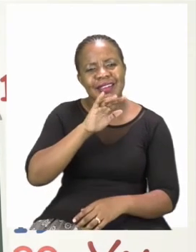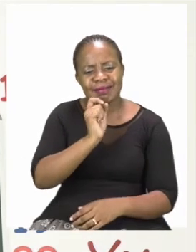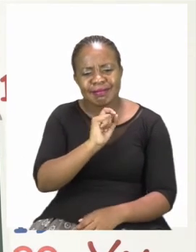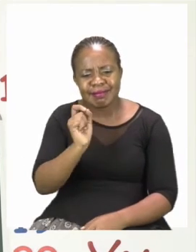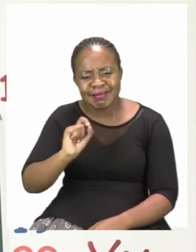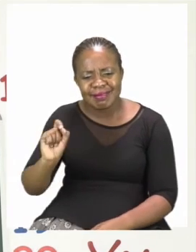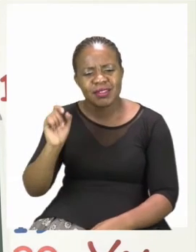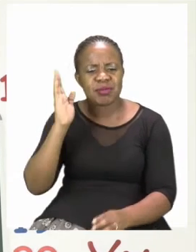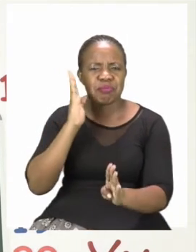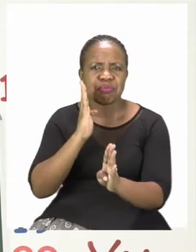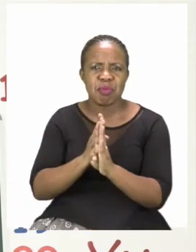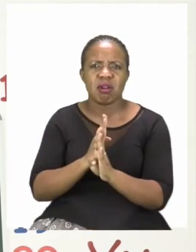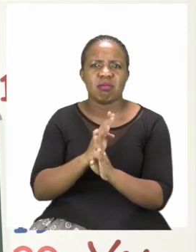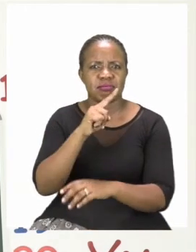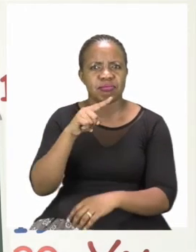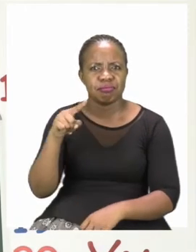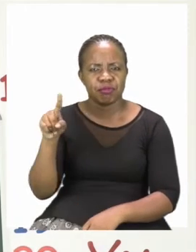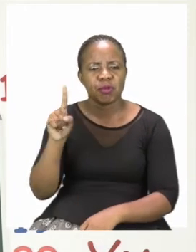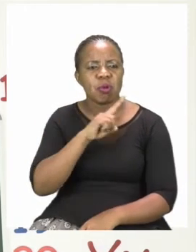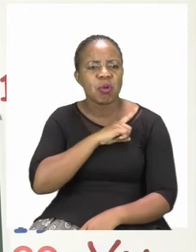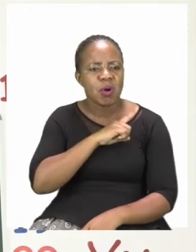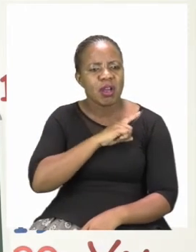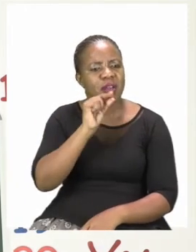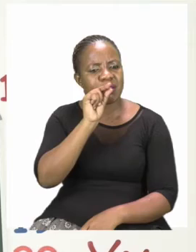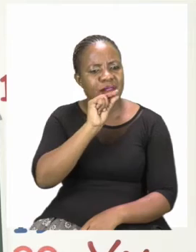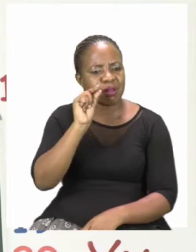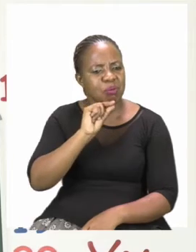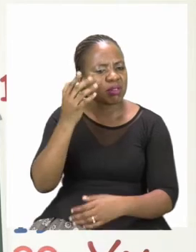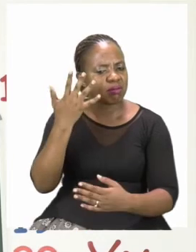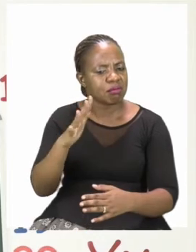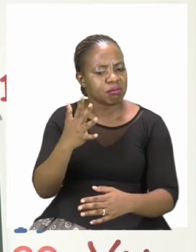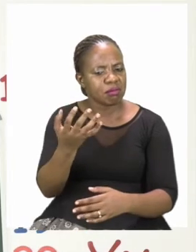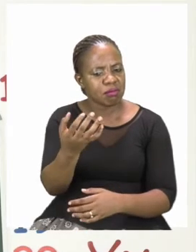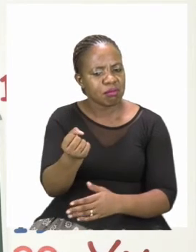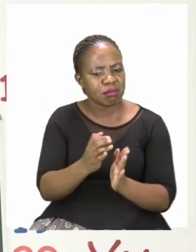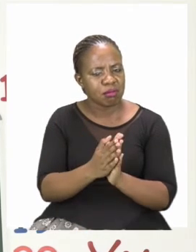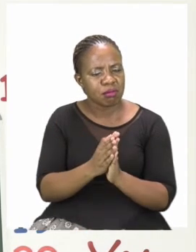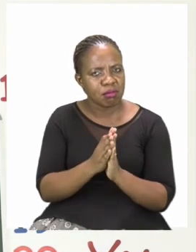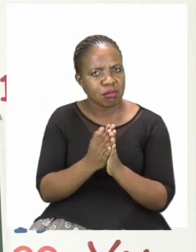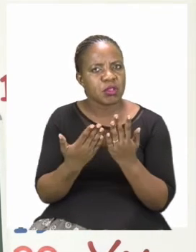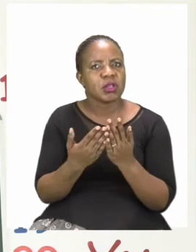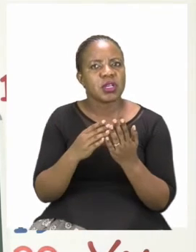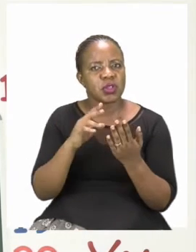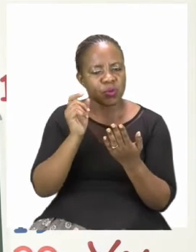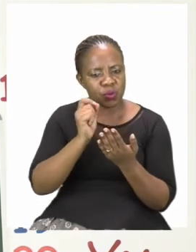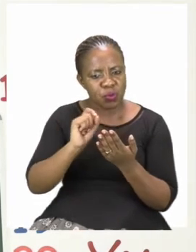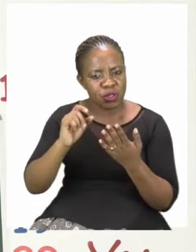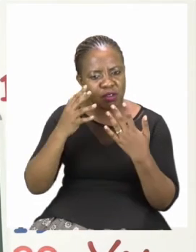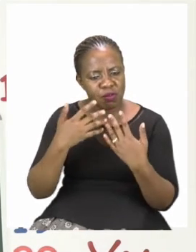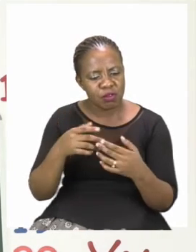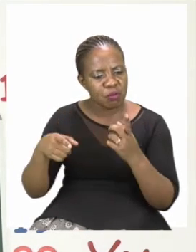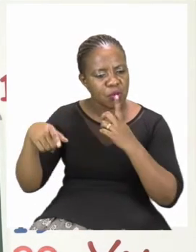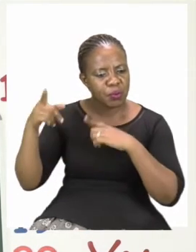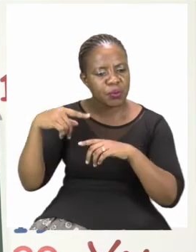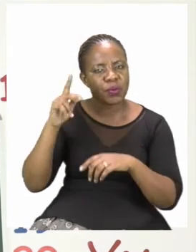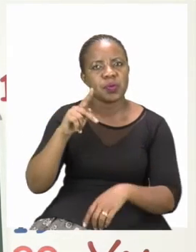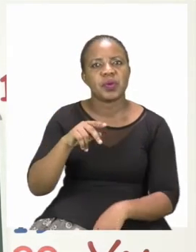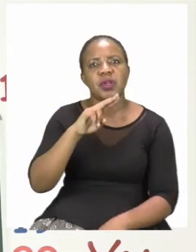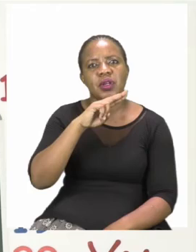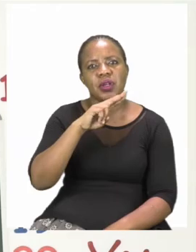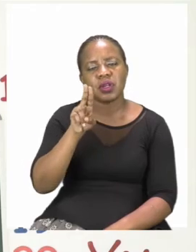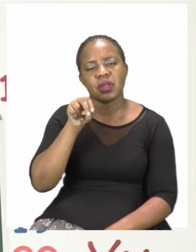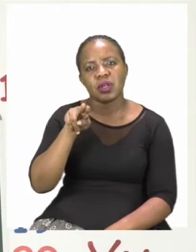O. O. Now, it is going to be our job to color in the big